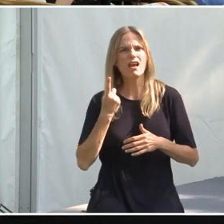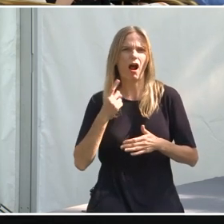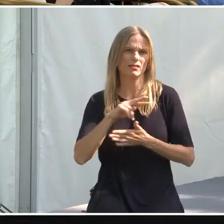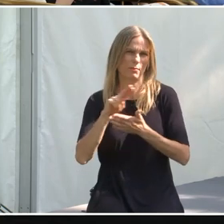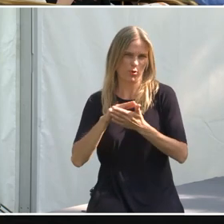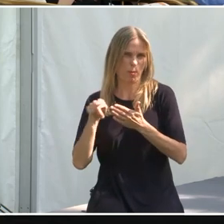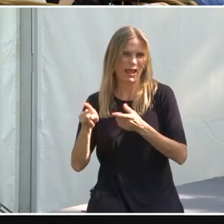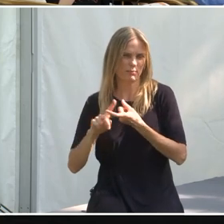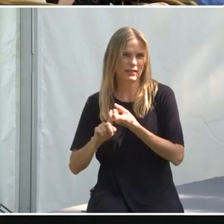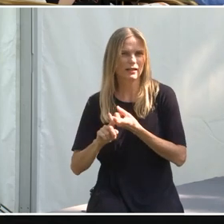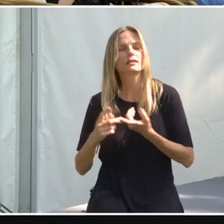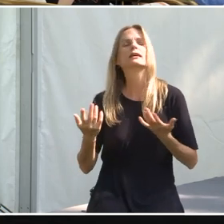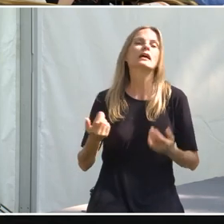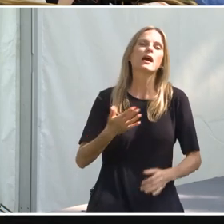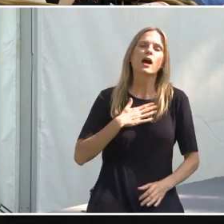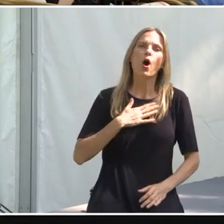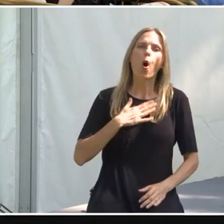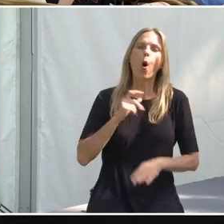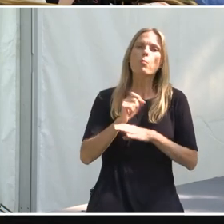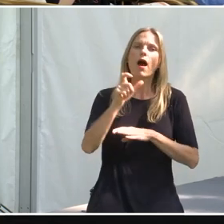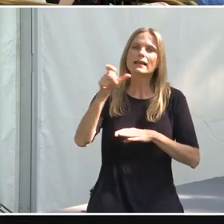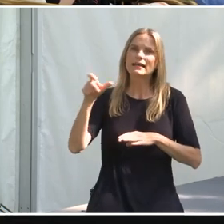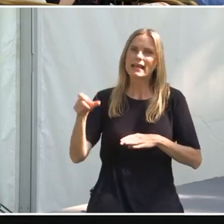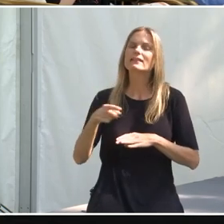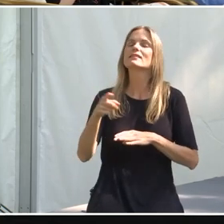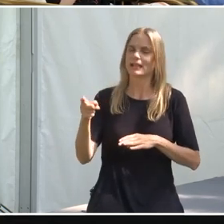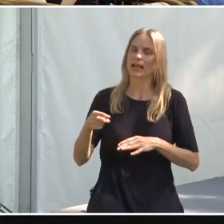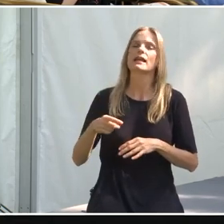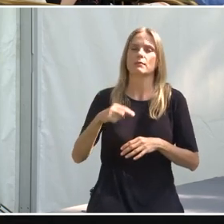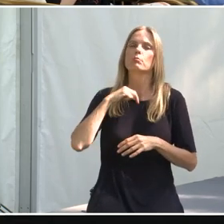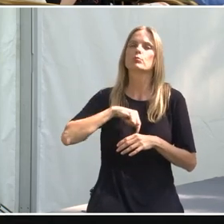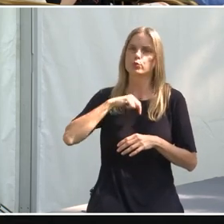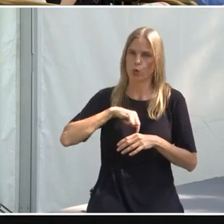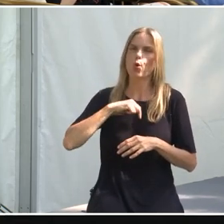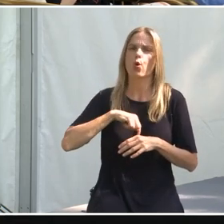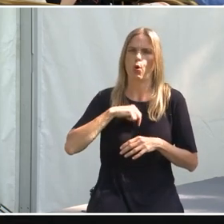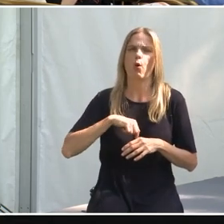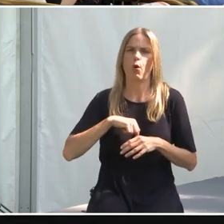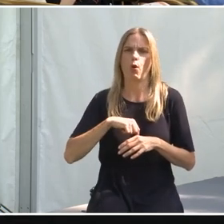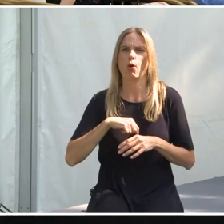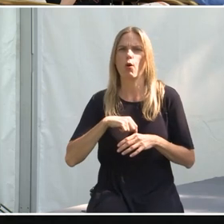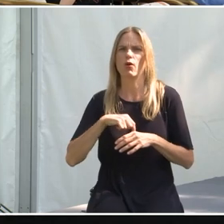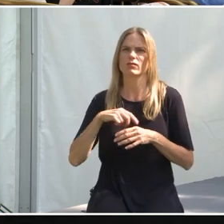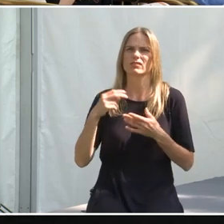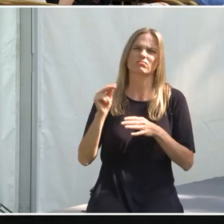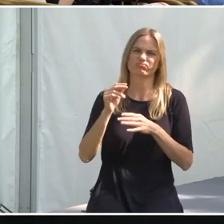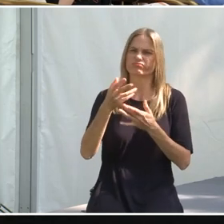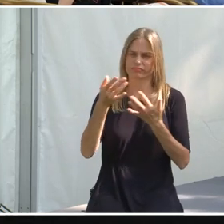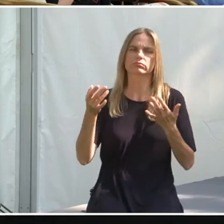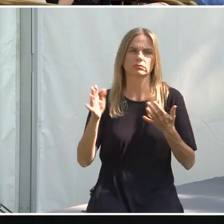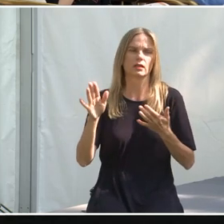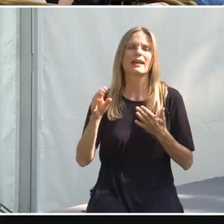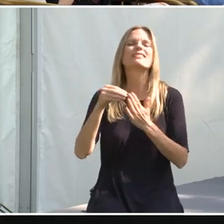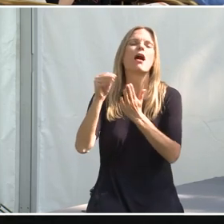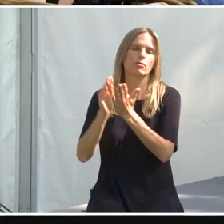work? I think most of my clients, they actually have some kind of psychiatric diagnosis, or maybe sometimes on